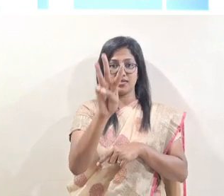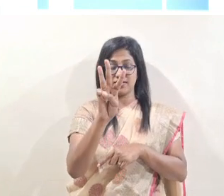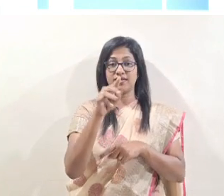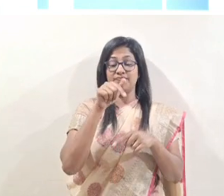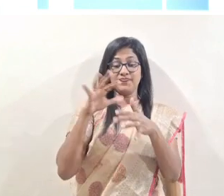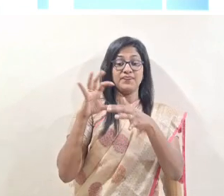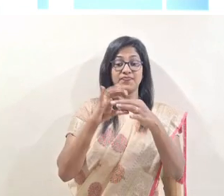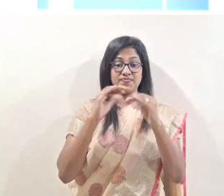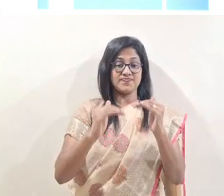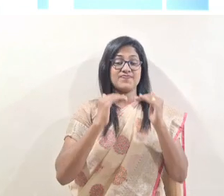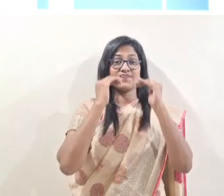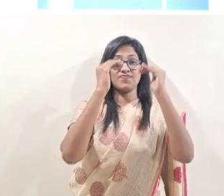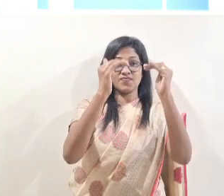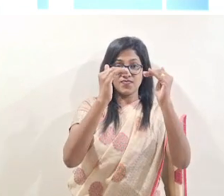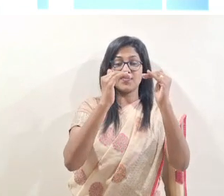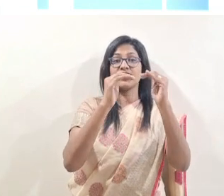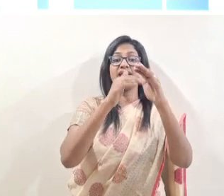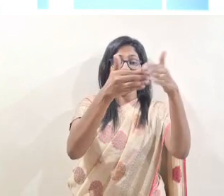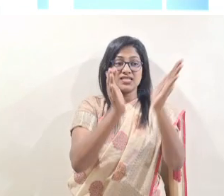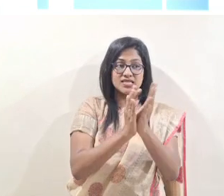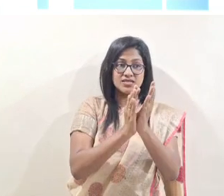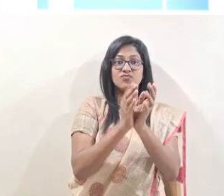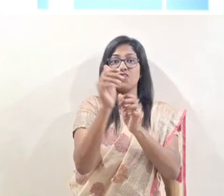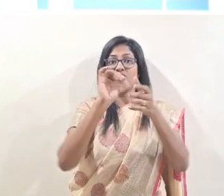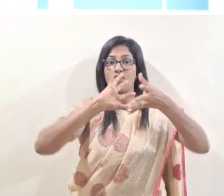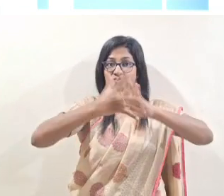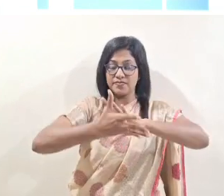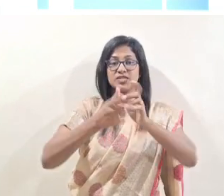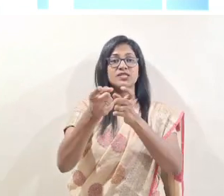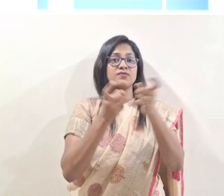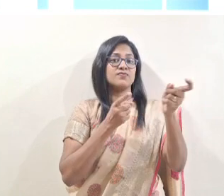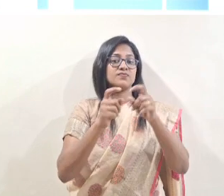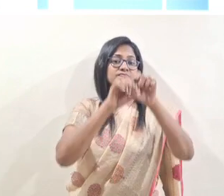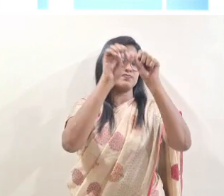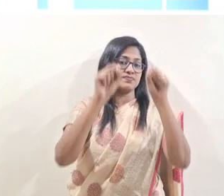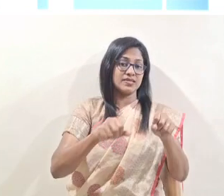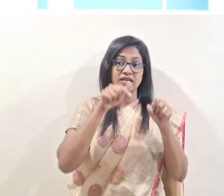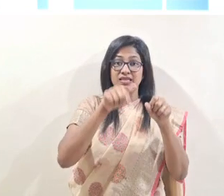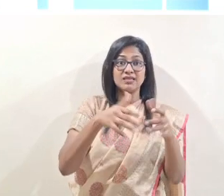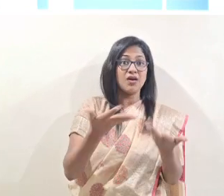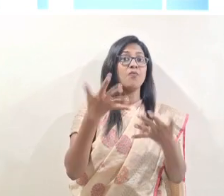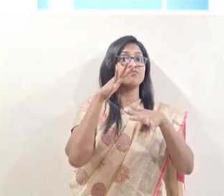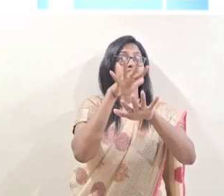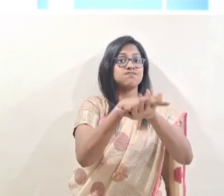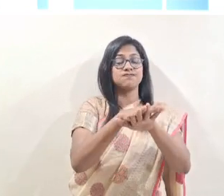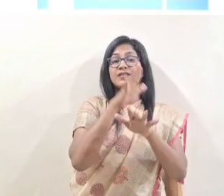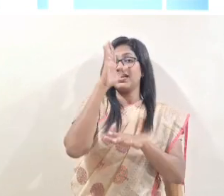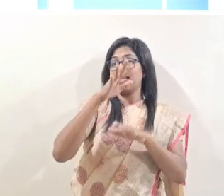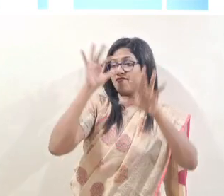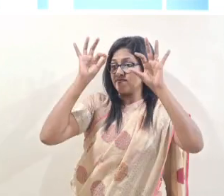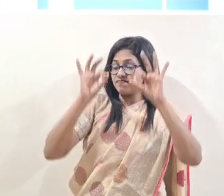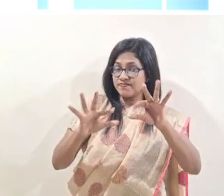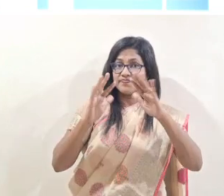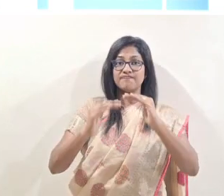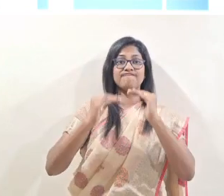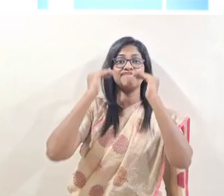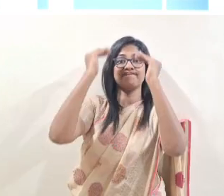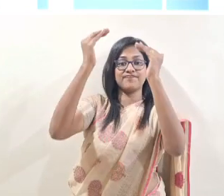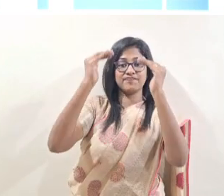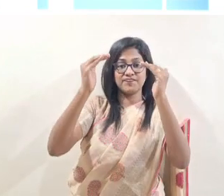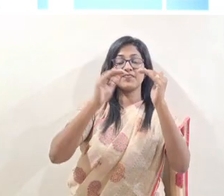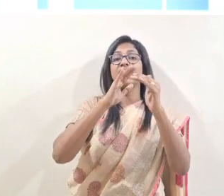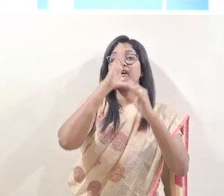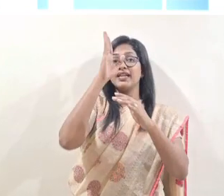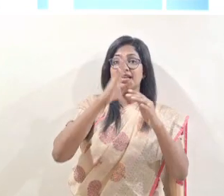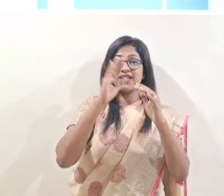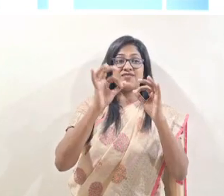for industrial automation and control system, and that has now been adapted in a railway specific standard, which is Railway Sunelec